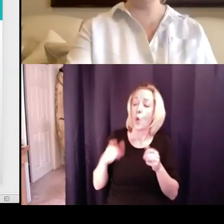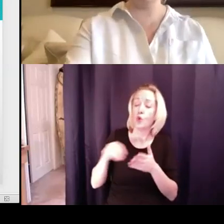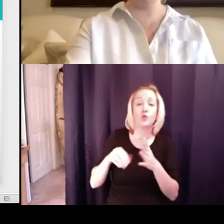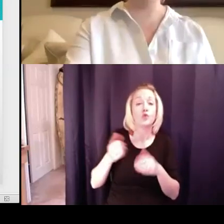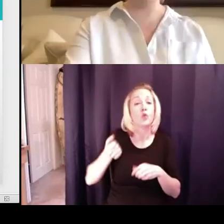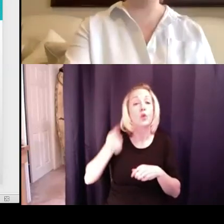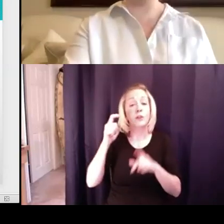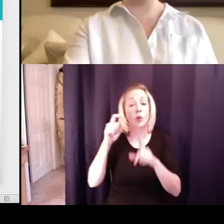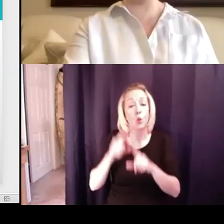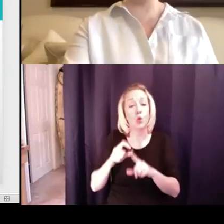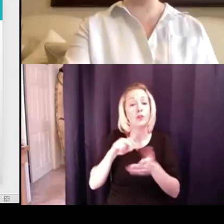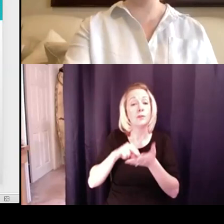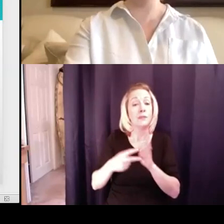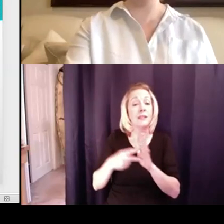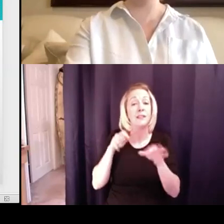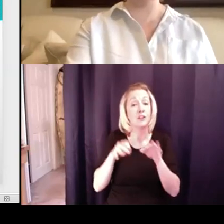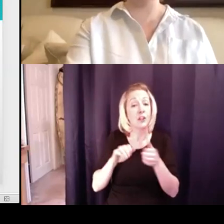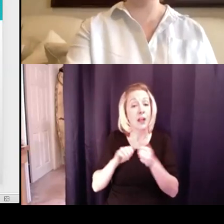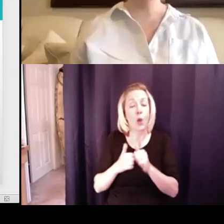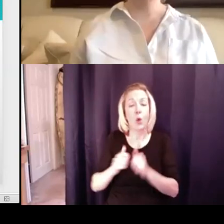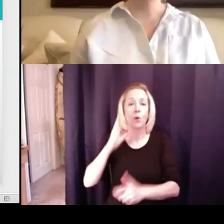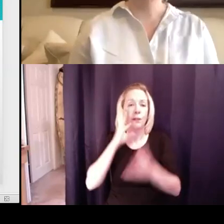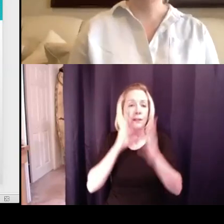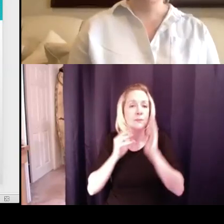things and helping them develop their concepts and ideas that way.